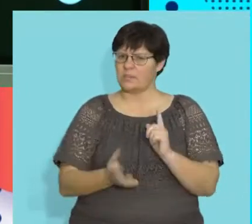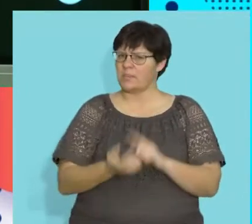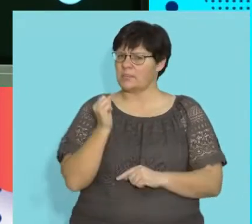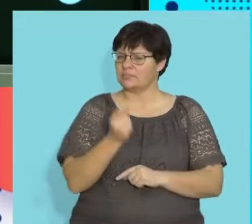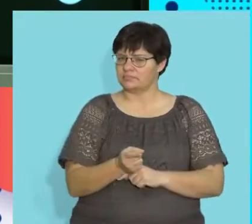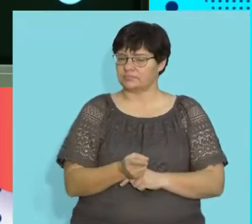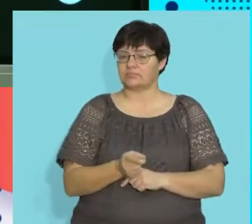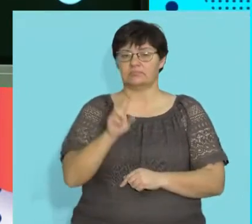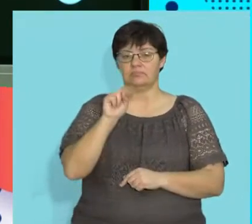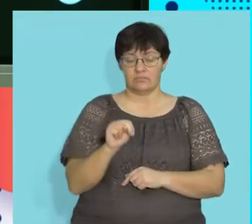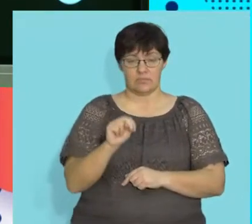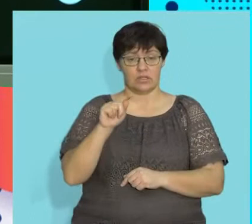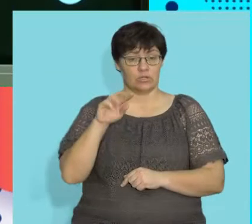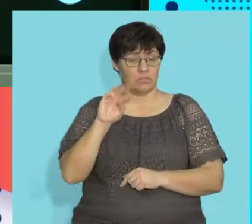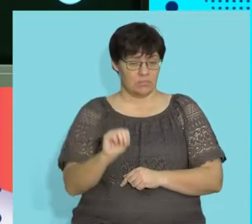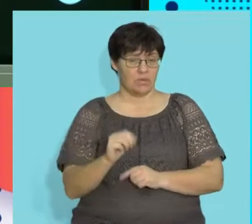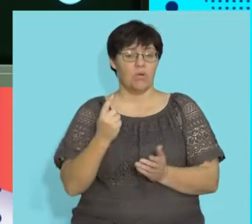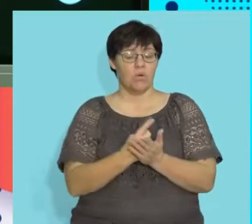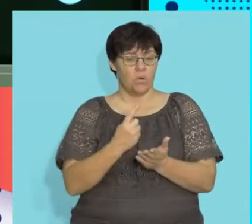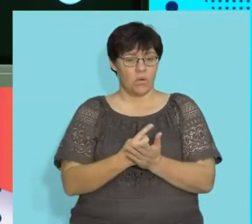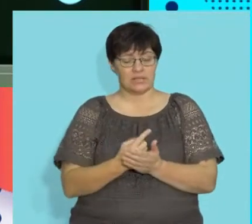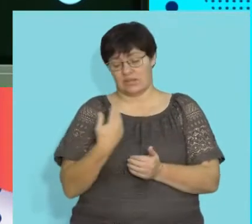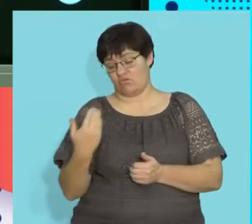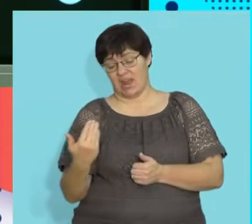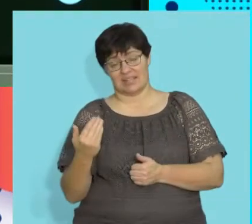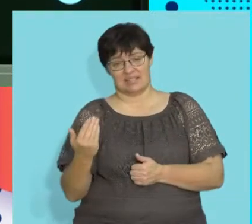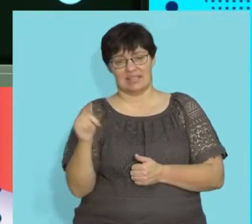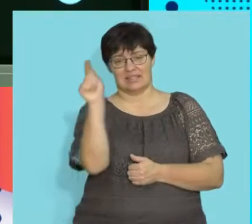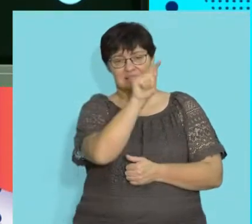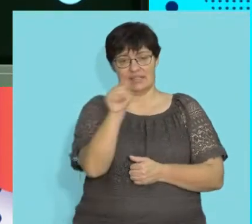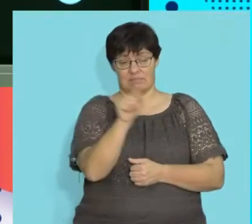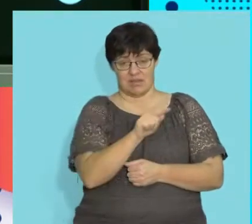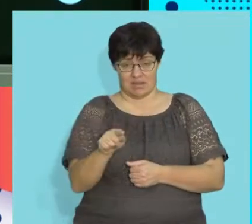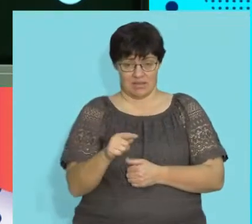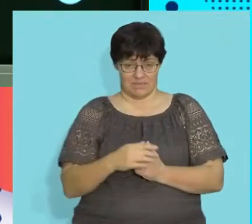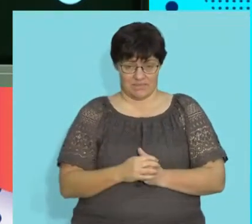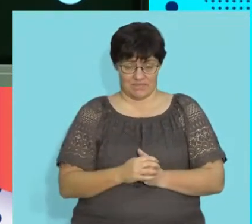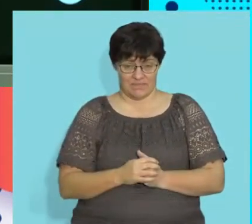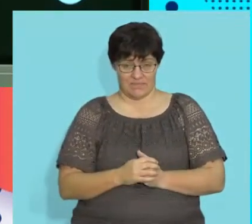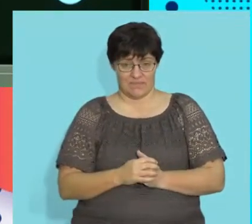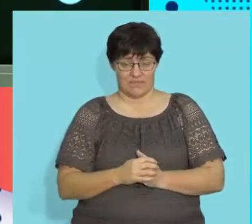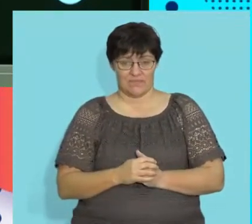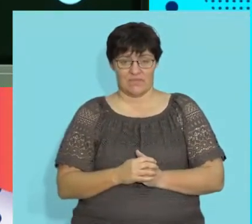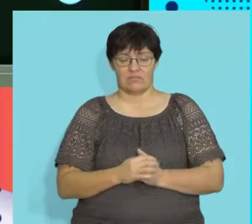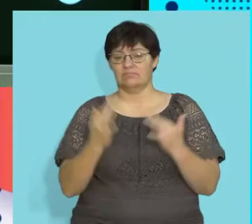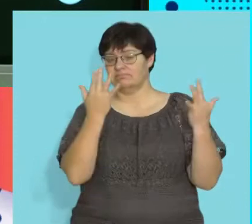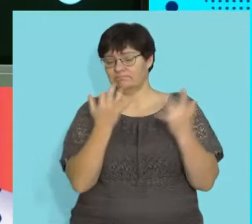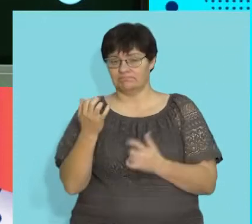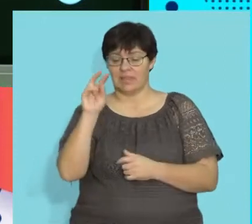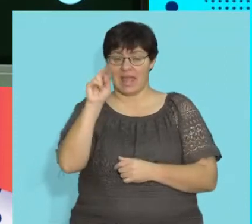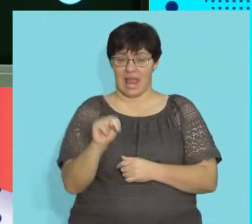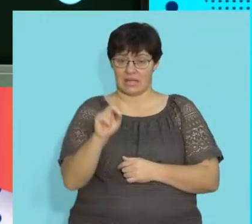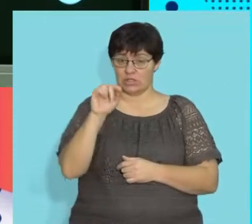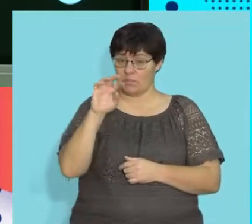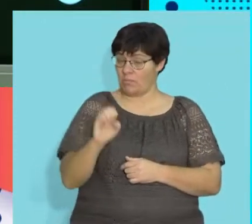term? My nth term always goes to the right of my sigma sign. So figuring out what my